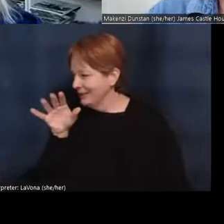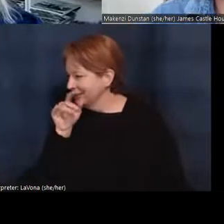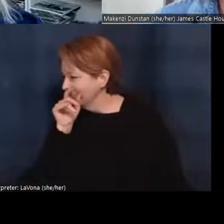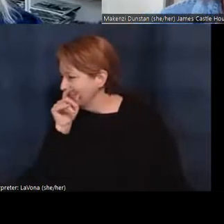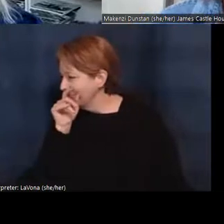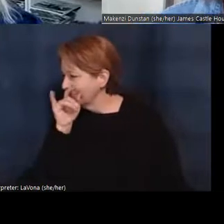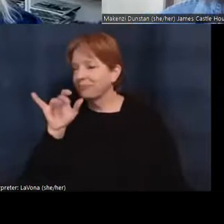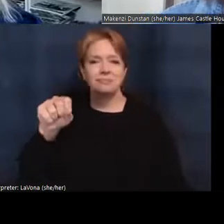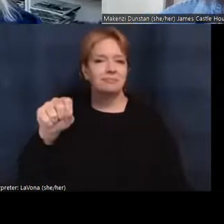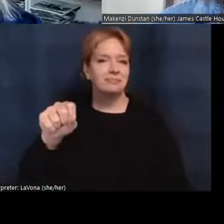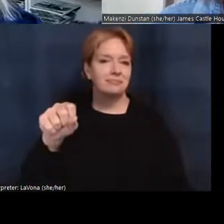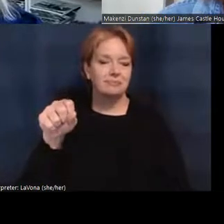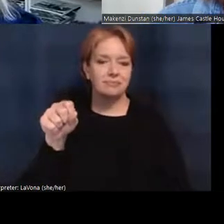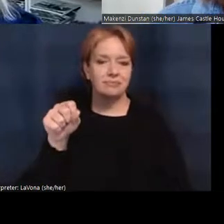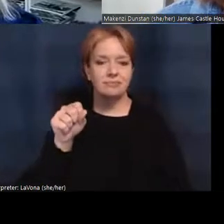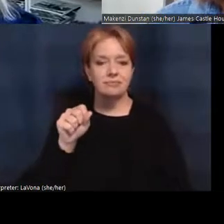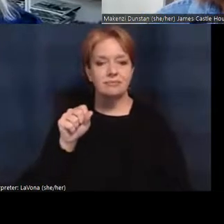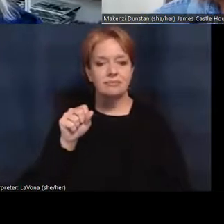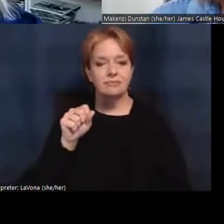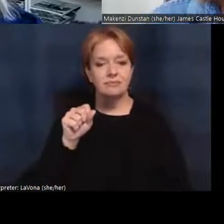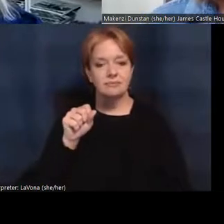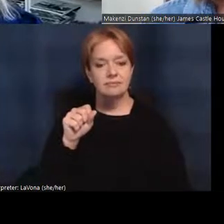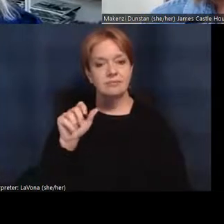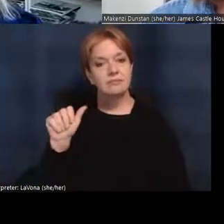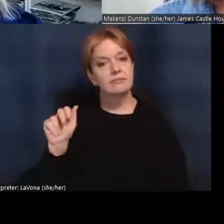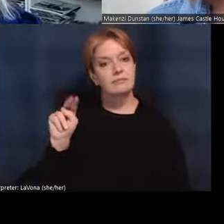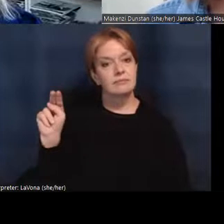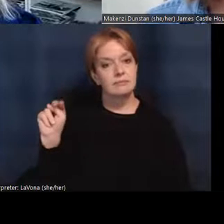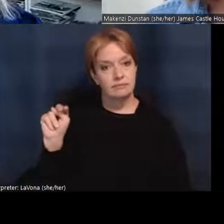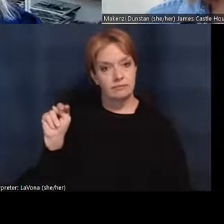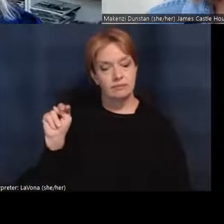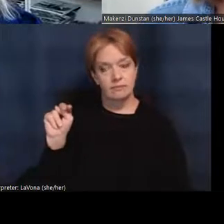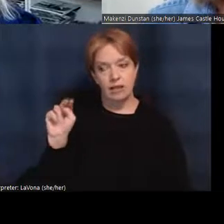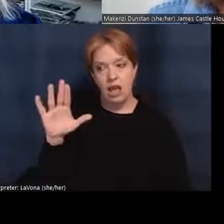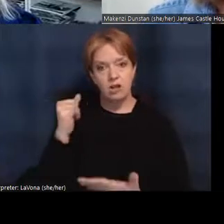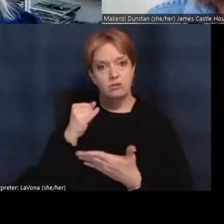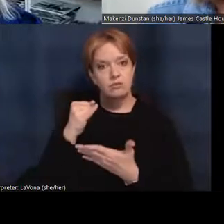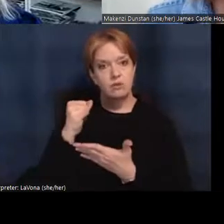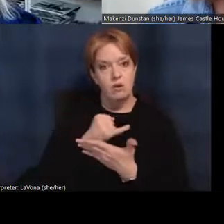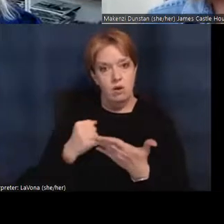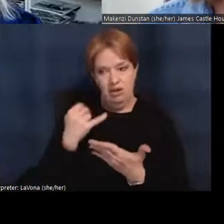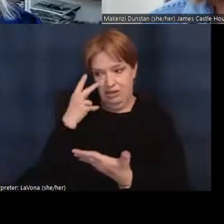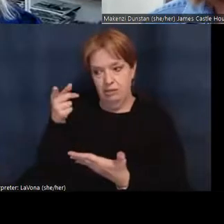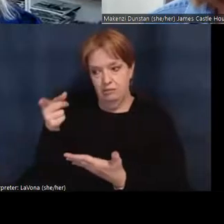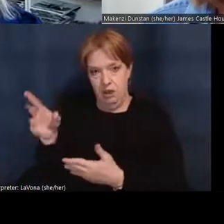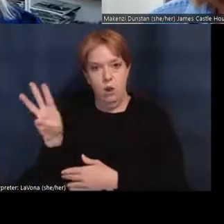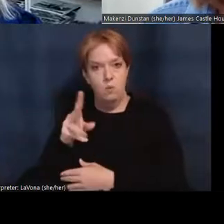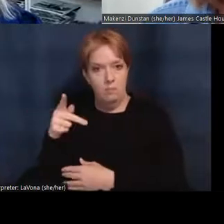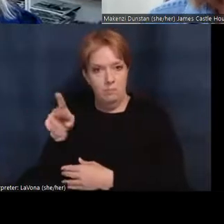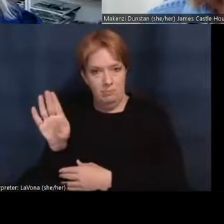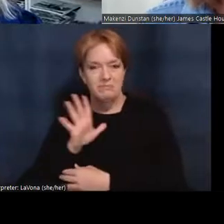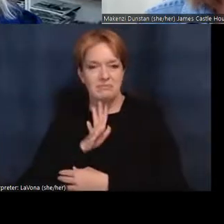Yes. So where can Anne's work be seen beside the gardens in West Palm Beach?